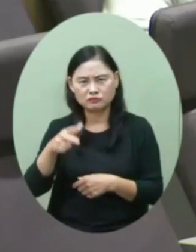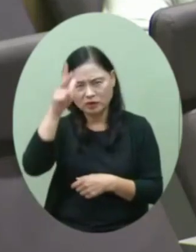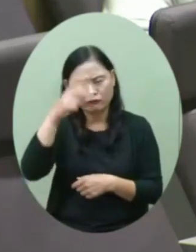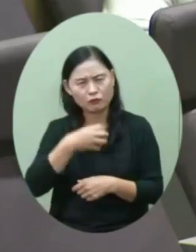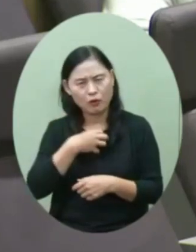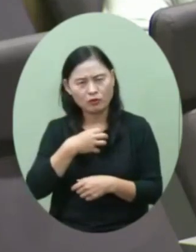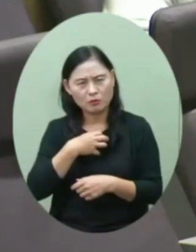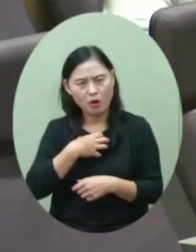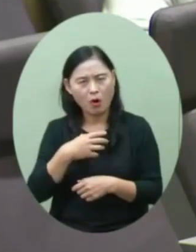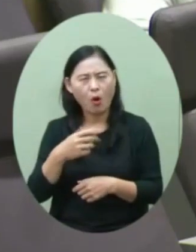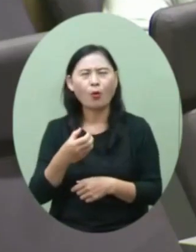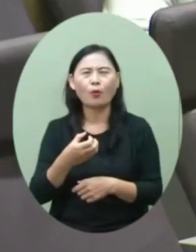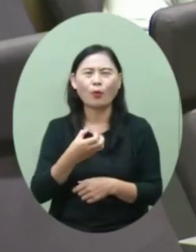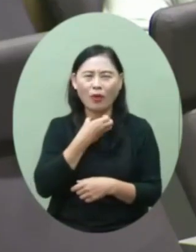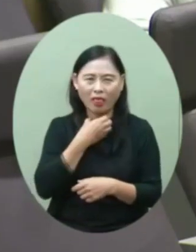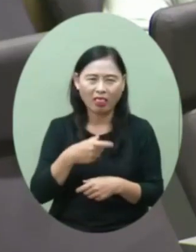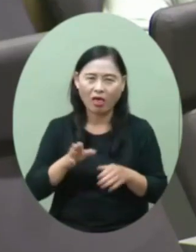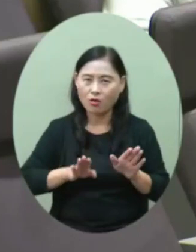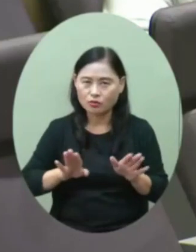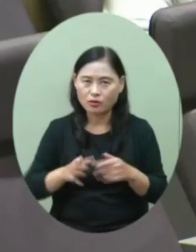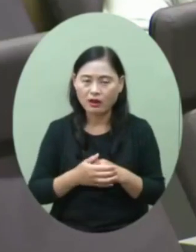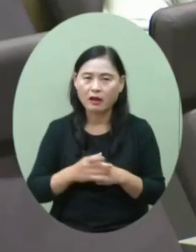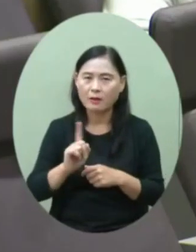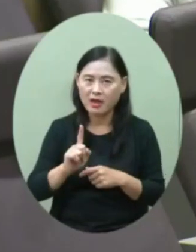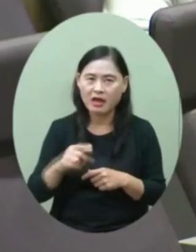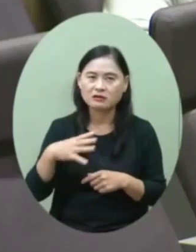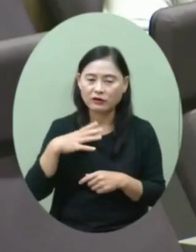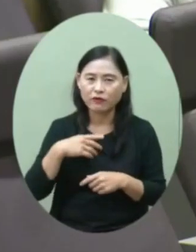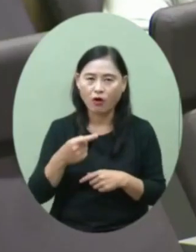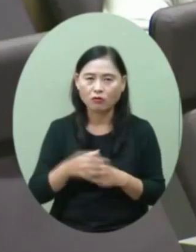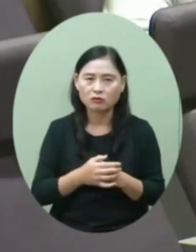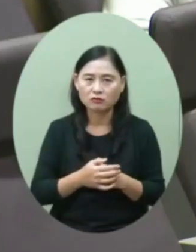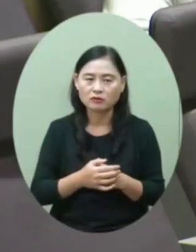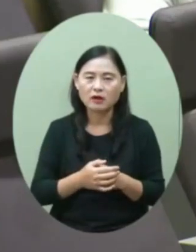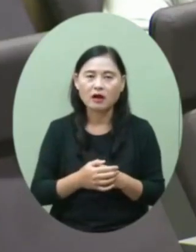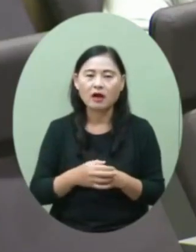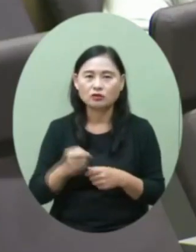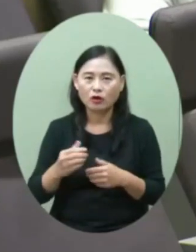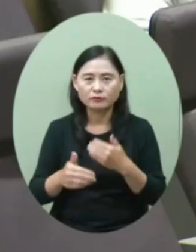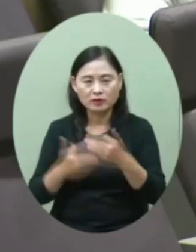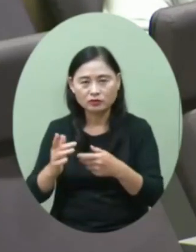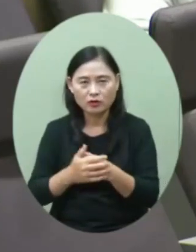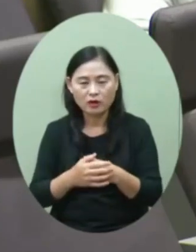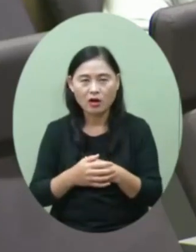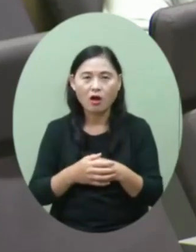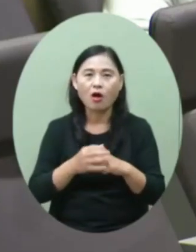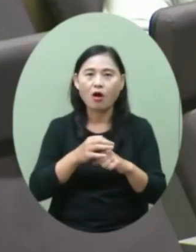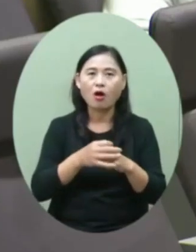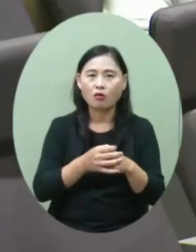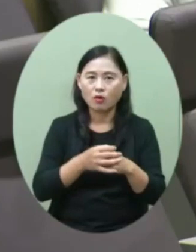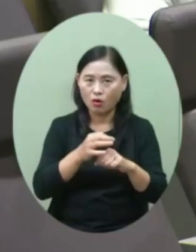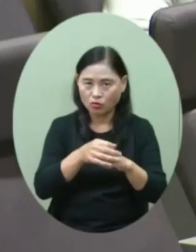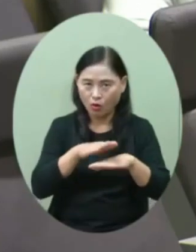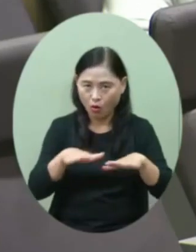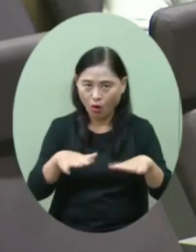will exercise jurisdiction. What are the circumstances under which the Hong Kong SL cannot take care of?